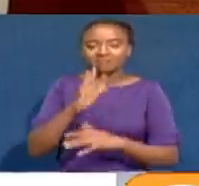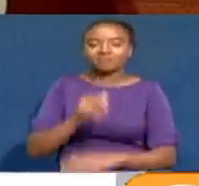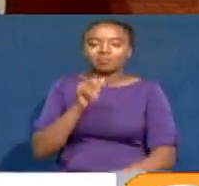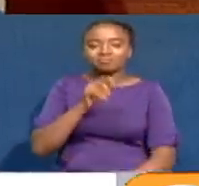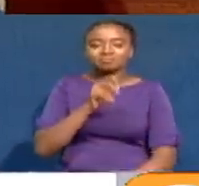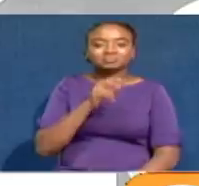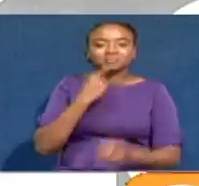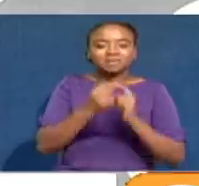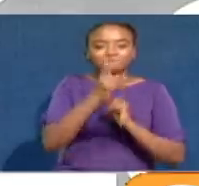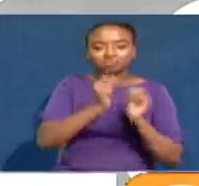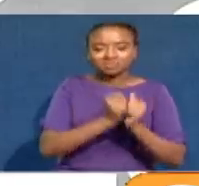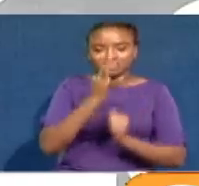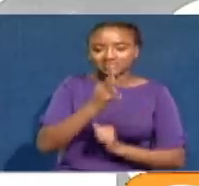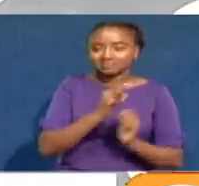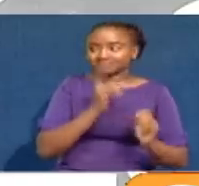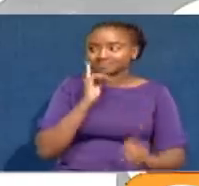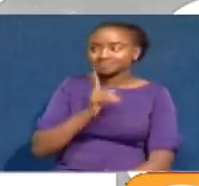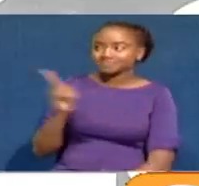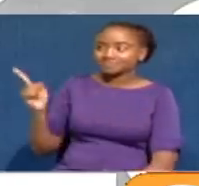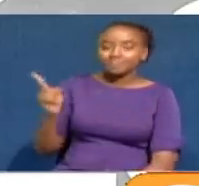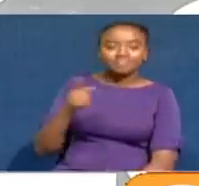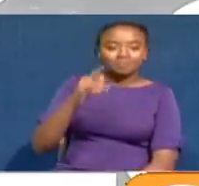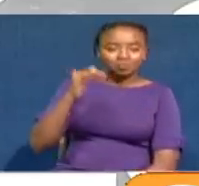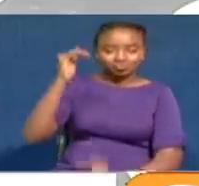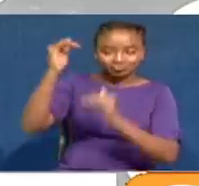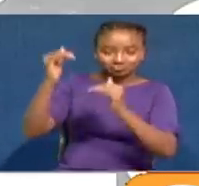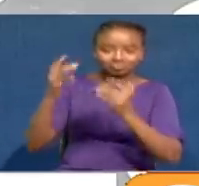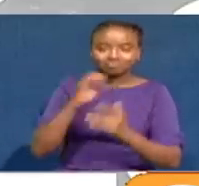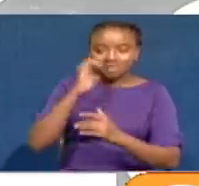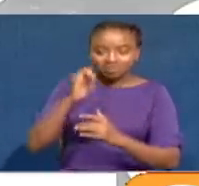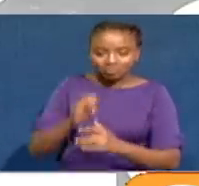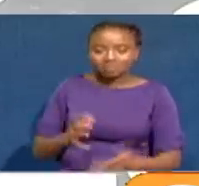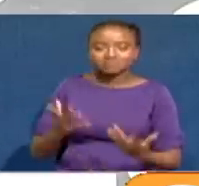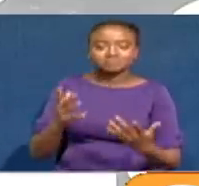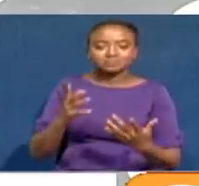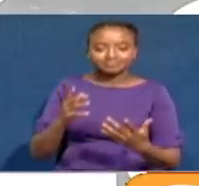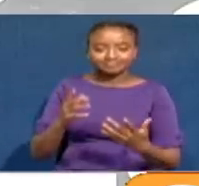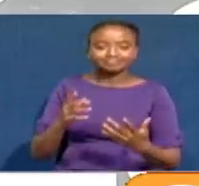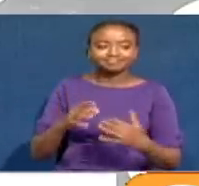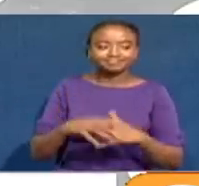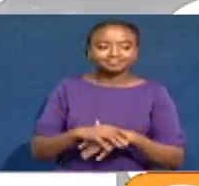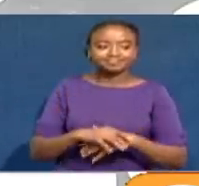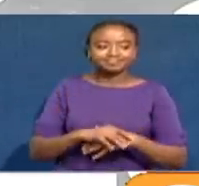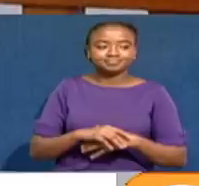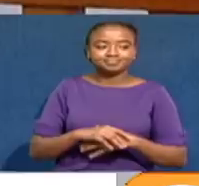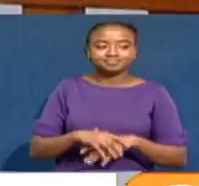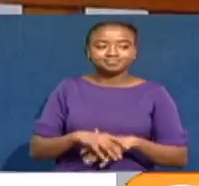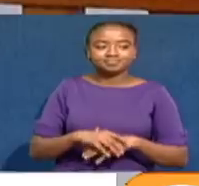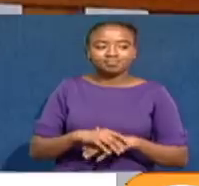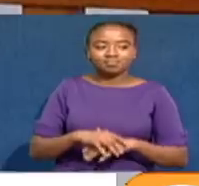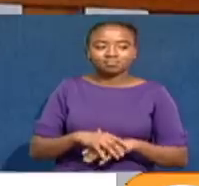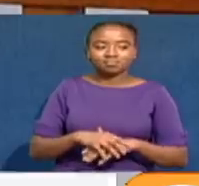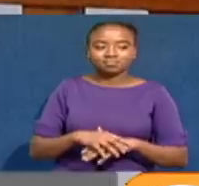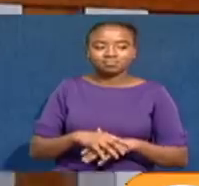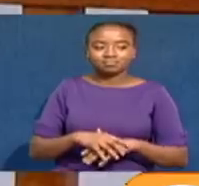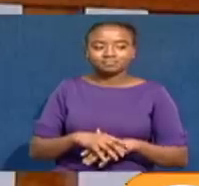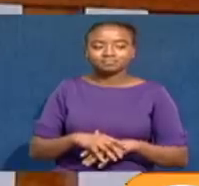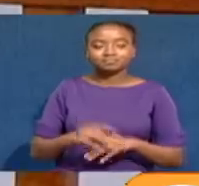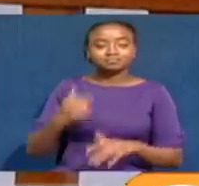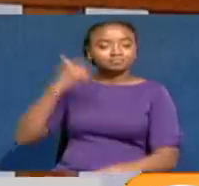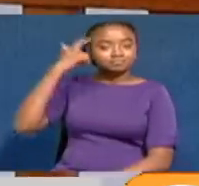regime. All right, Mheshimiwa, you get the last word since you're the senior most person here. Go on. I think as we face a